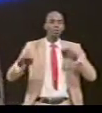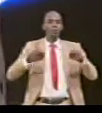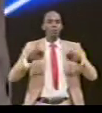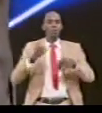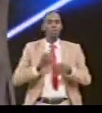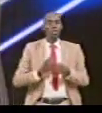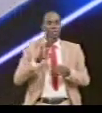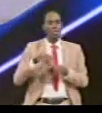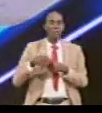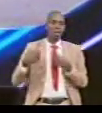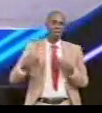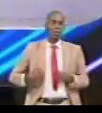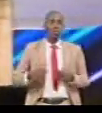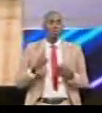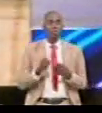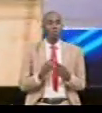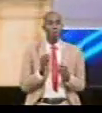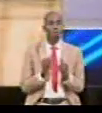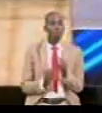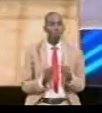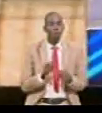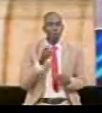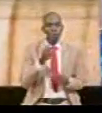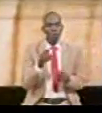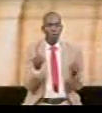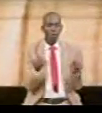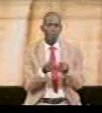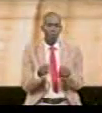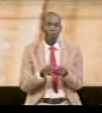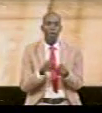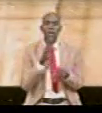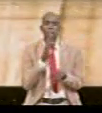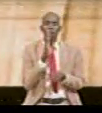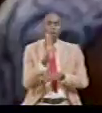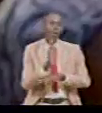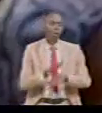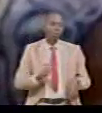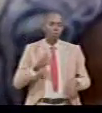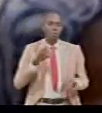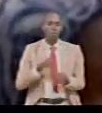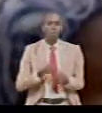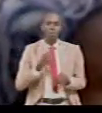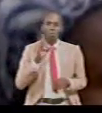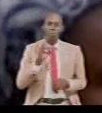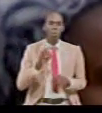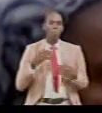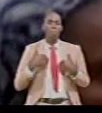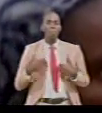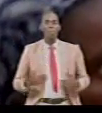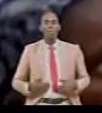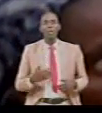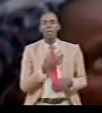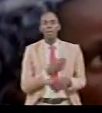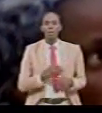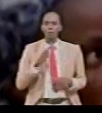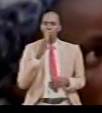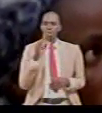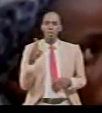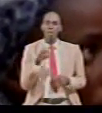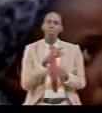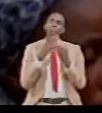the which ye also are called in one body, and be ye thankful. Look at